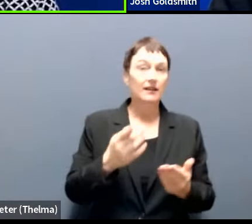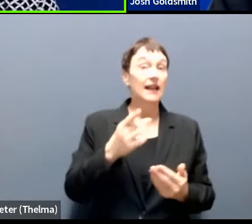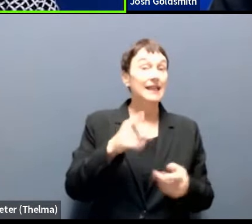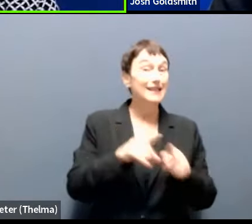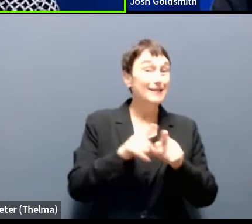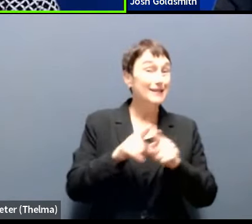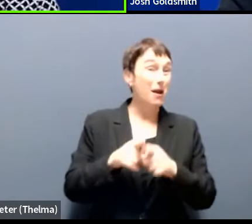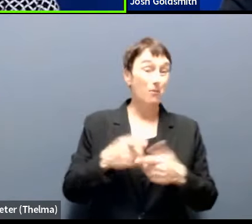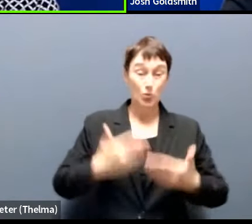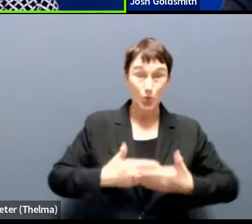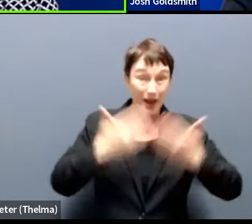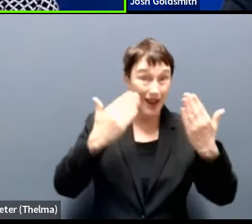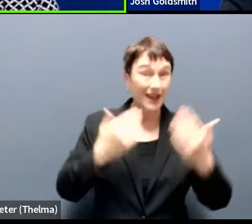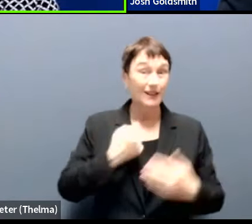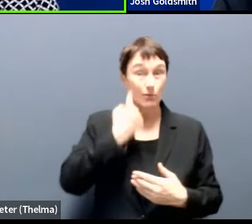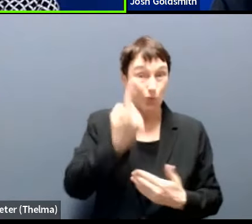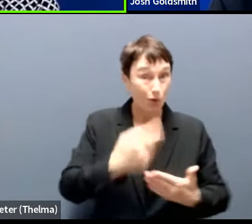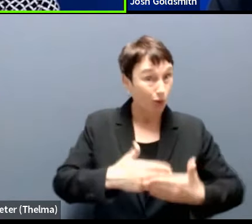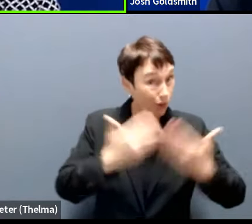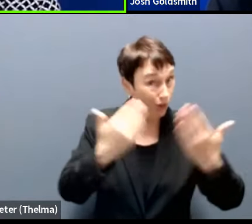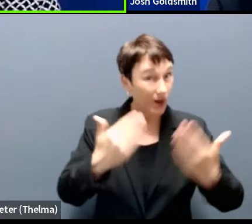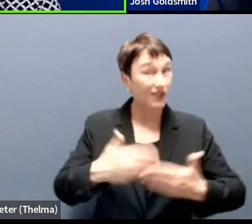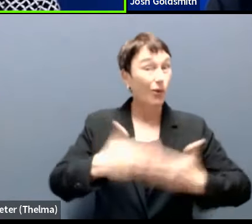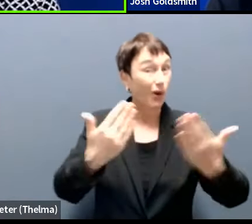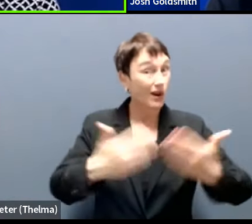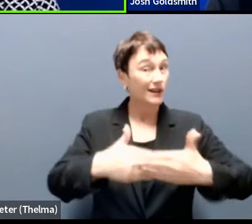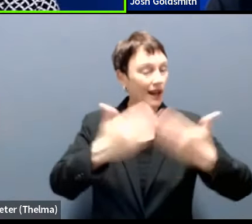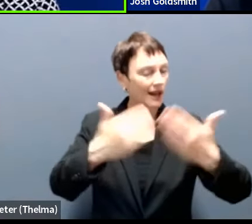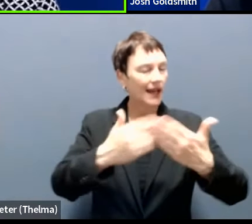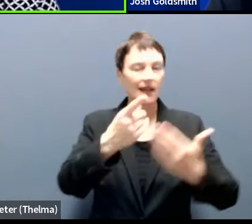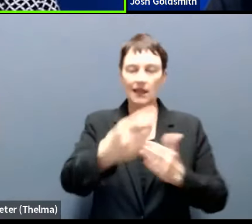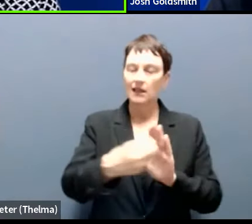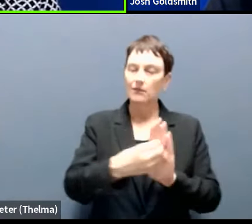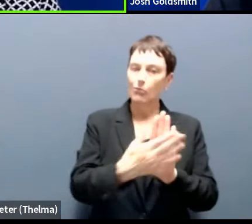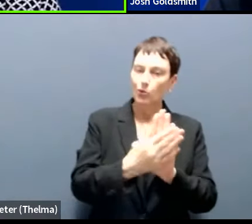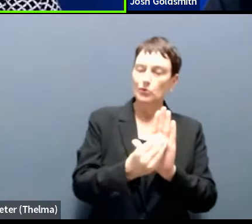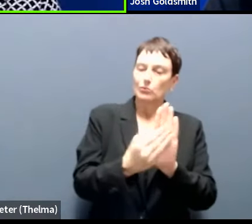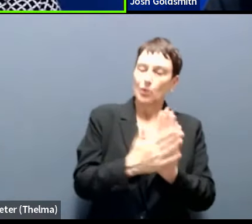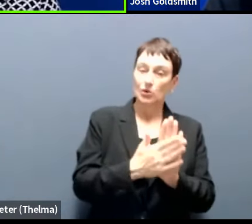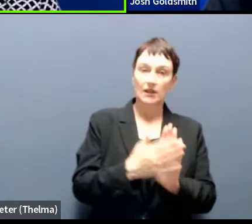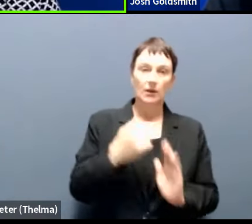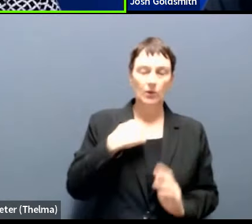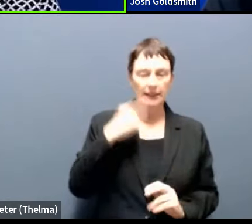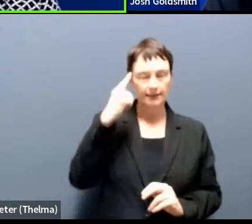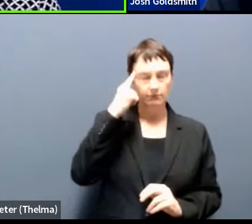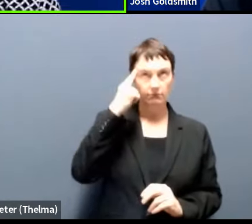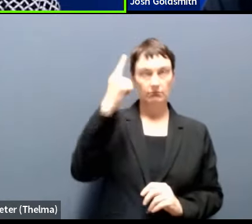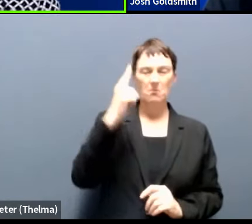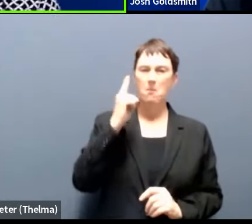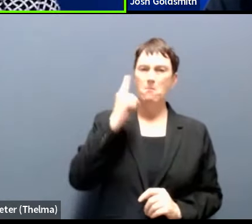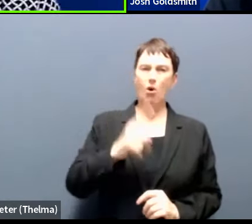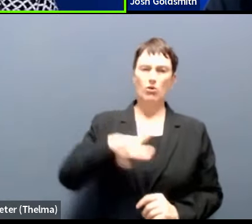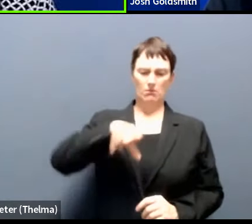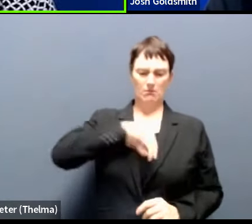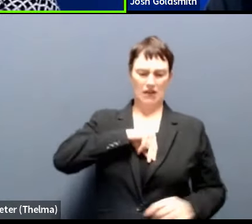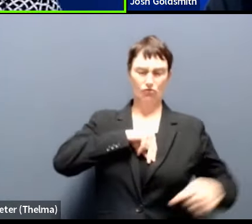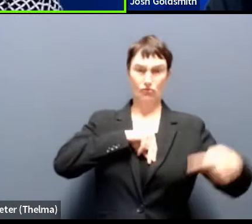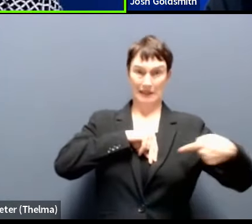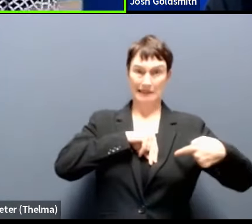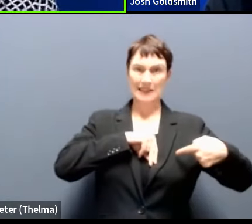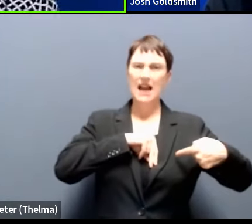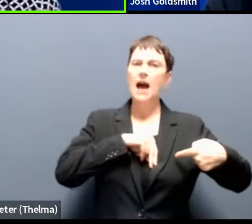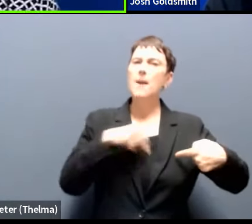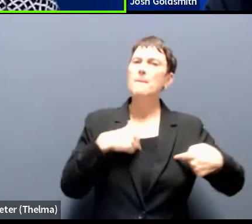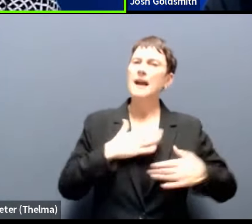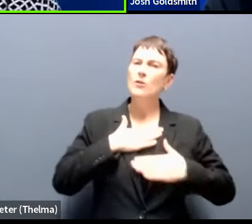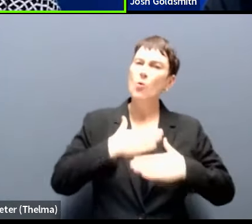know, one thing that we had in mind when we thought about creating virtual badges was, of course, to be able to see